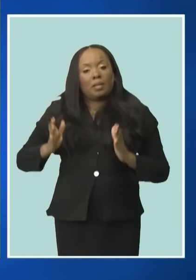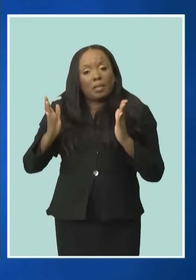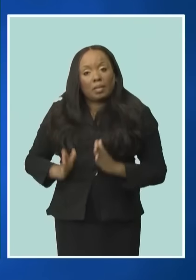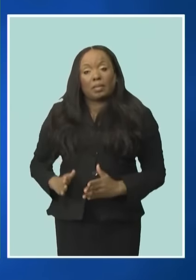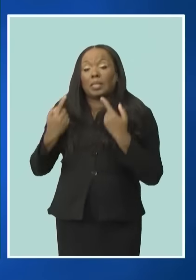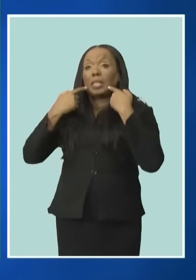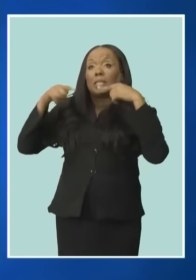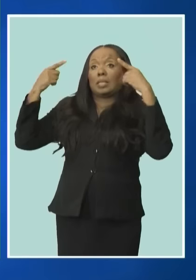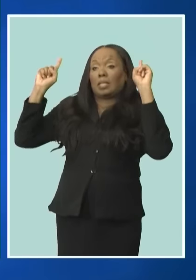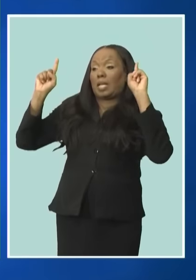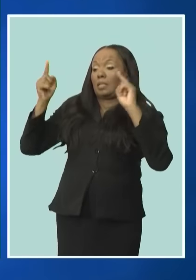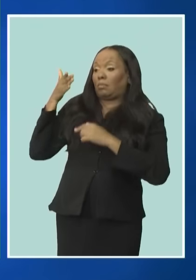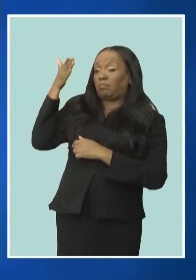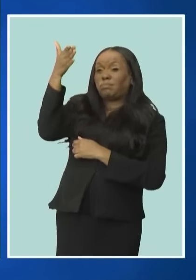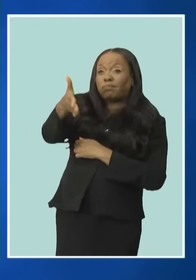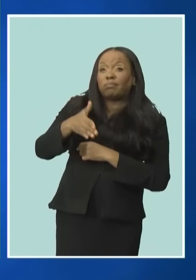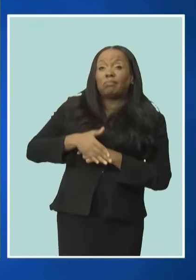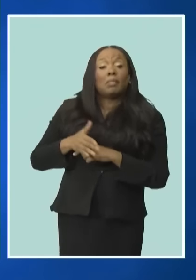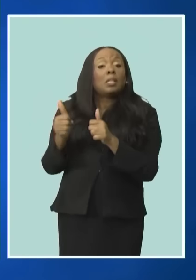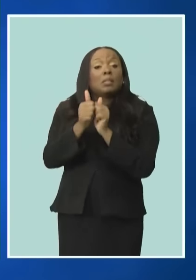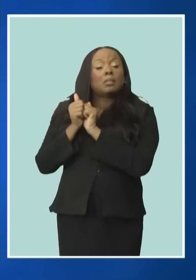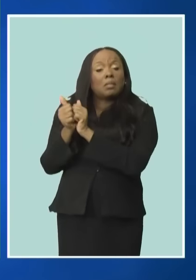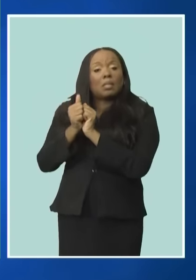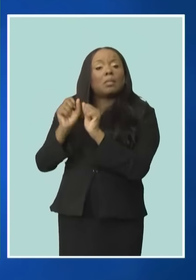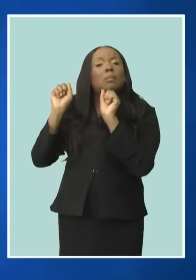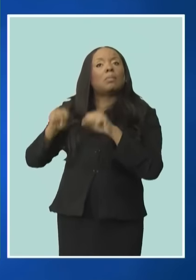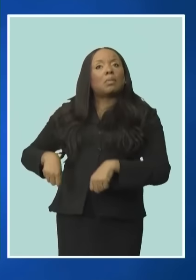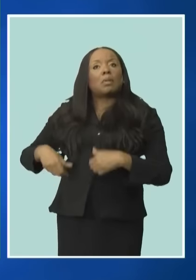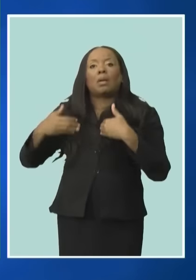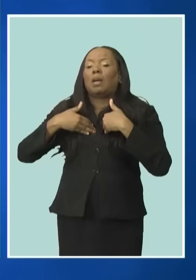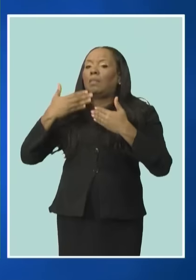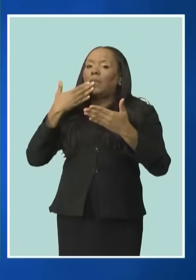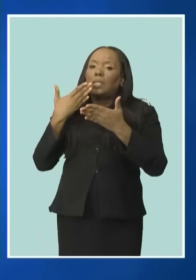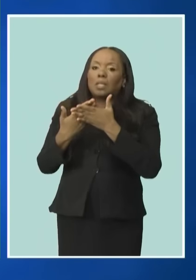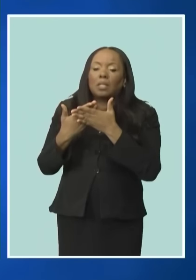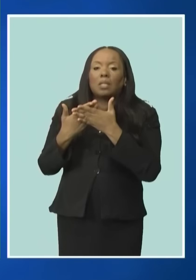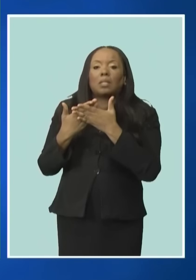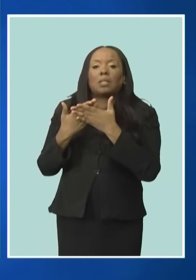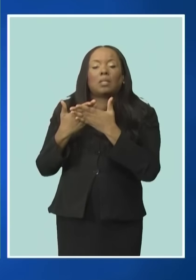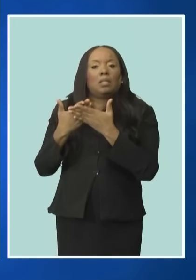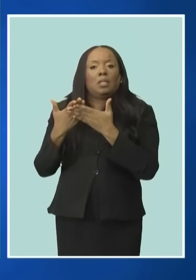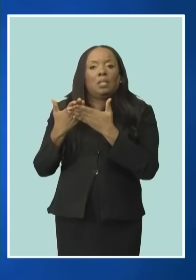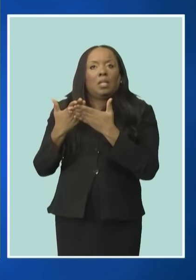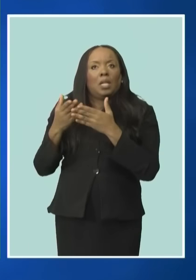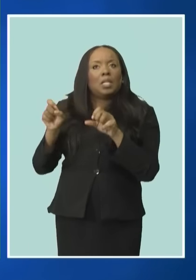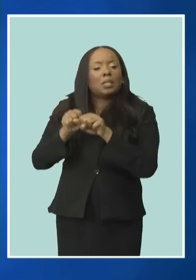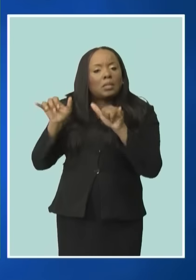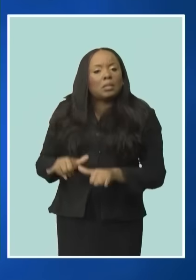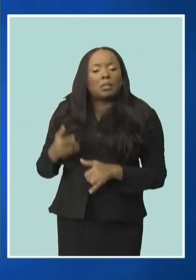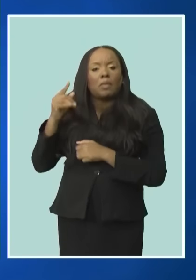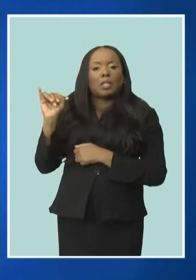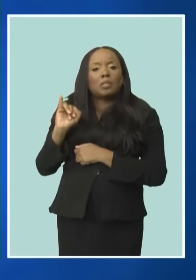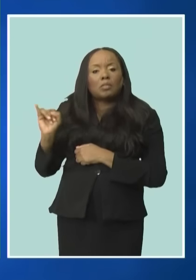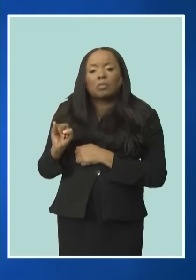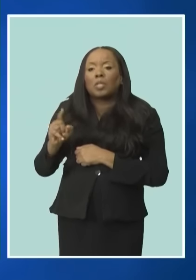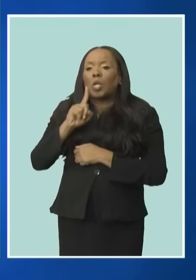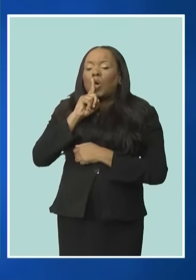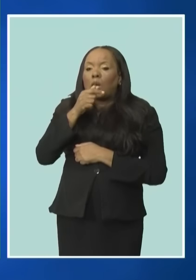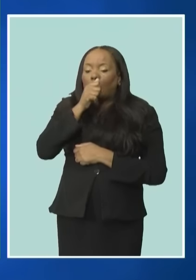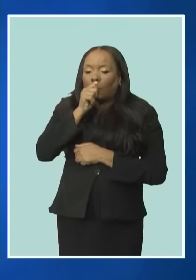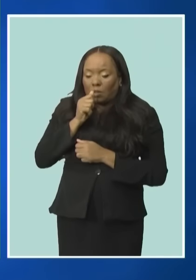success. Together, we can build an investment ecosystem that not only thrives amid volatility, but sets